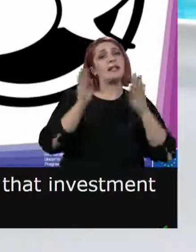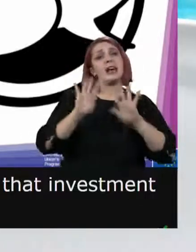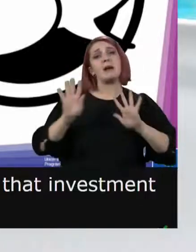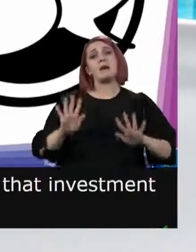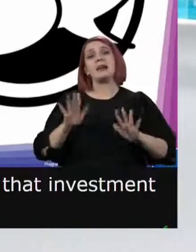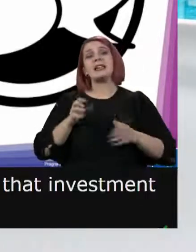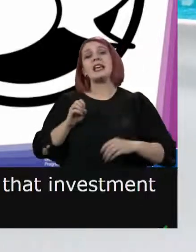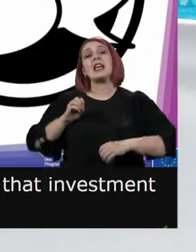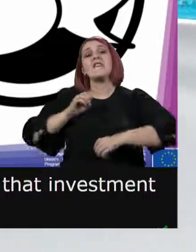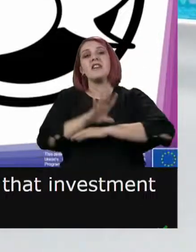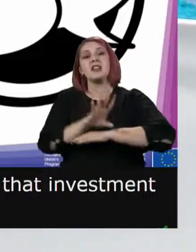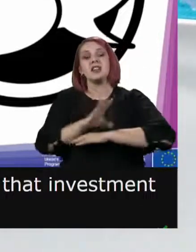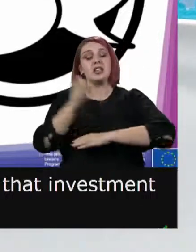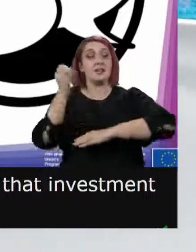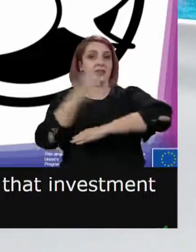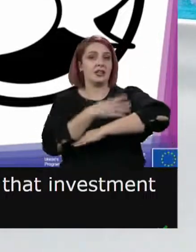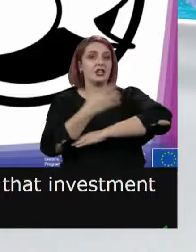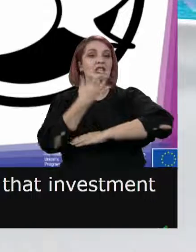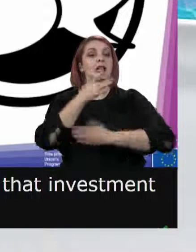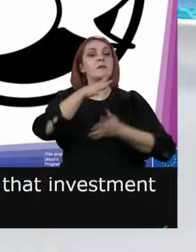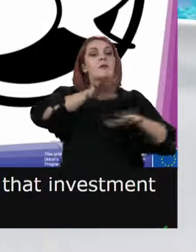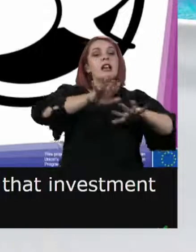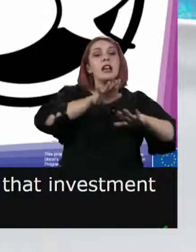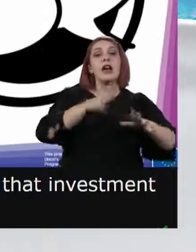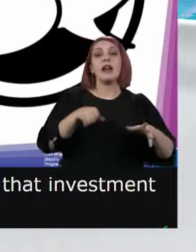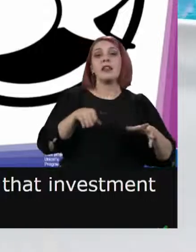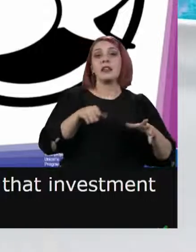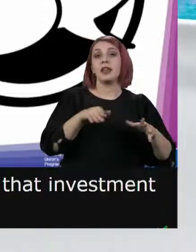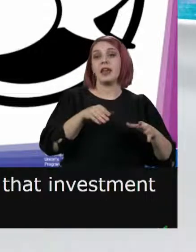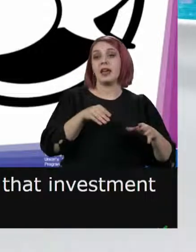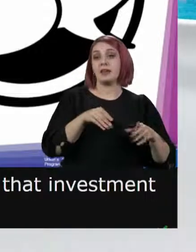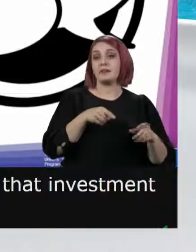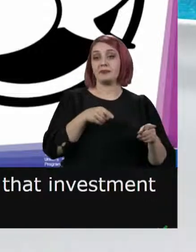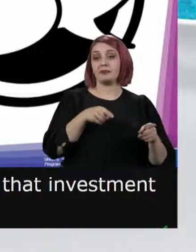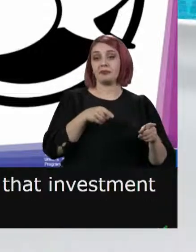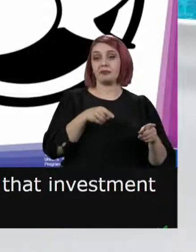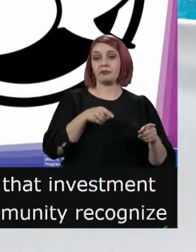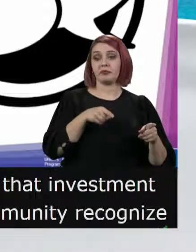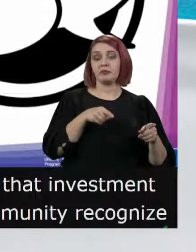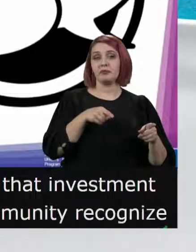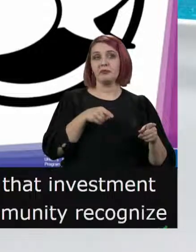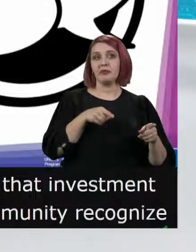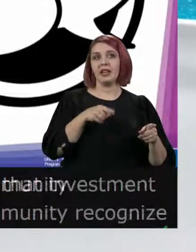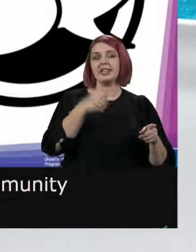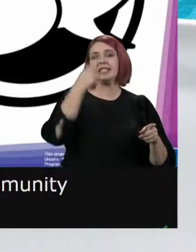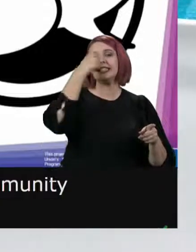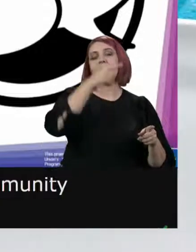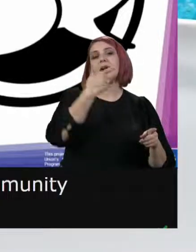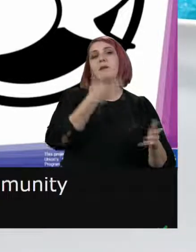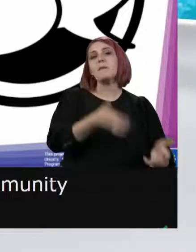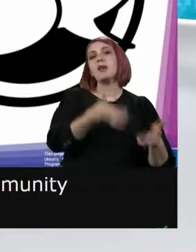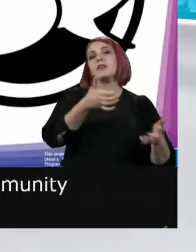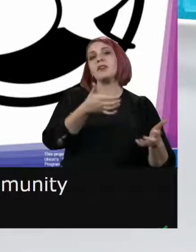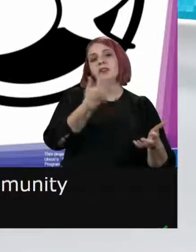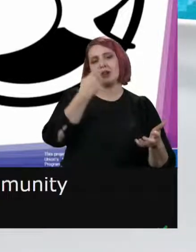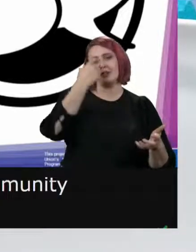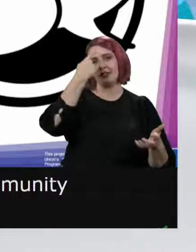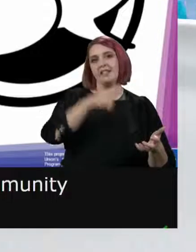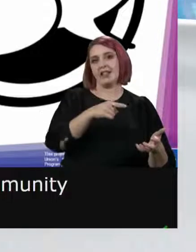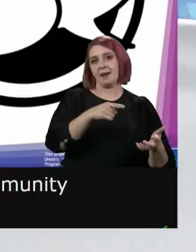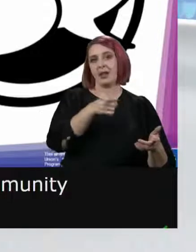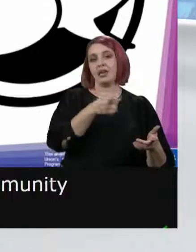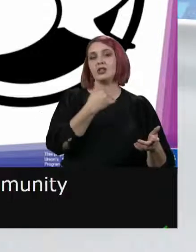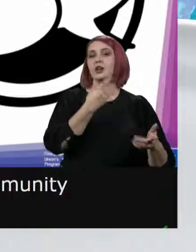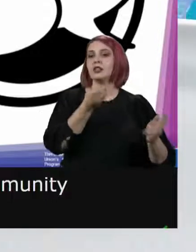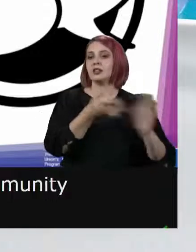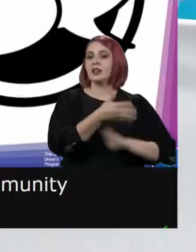and the community recognized the benefits, and that those benefits and those communities had